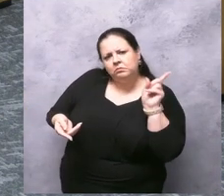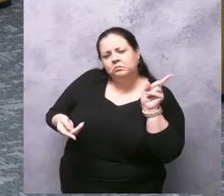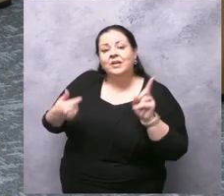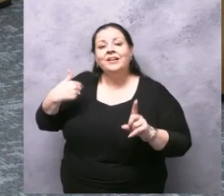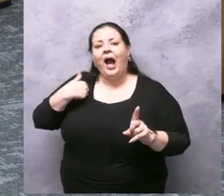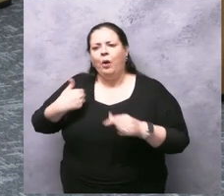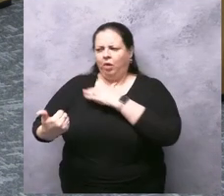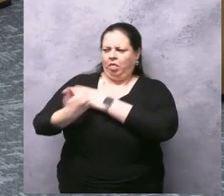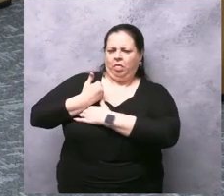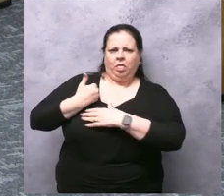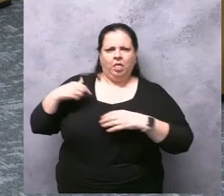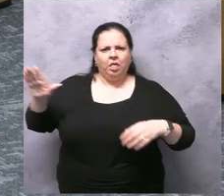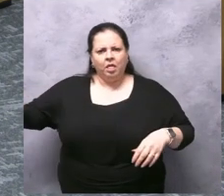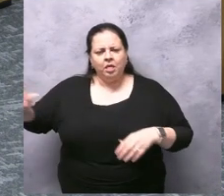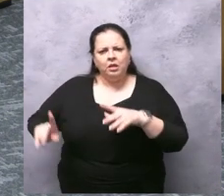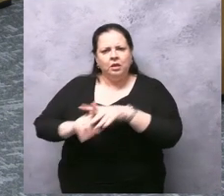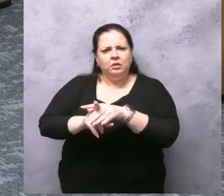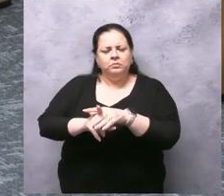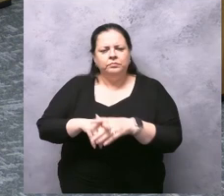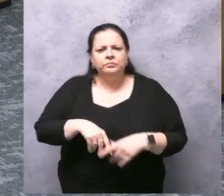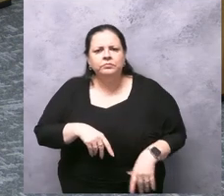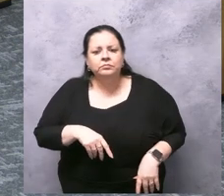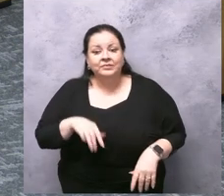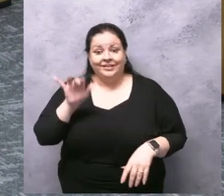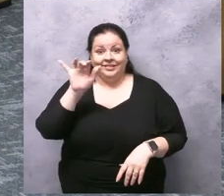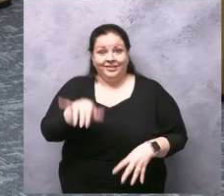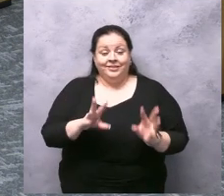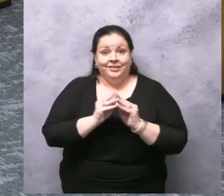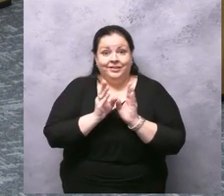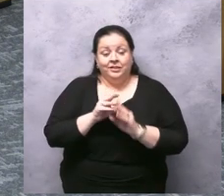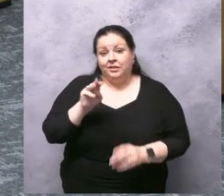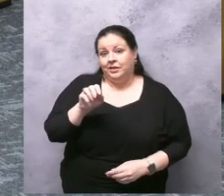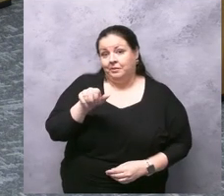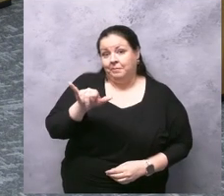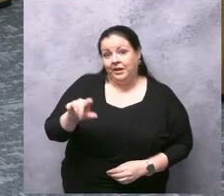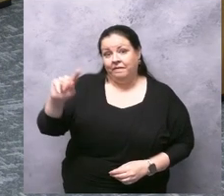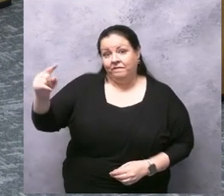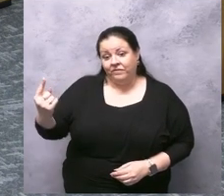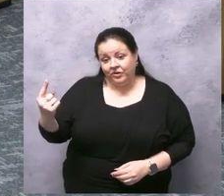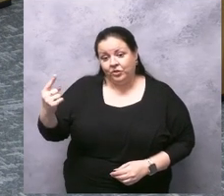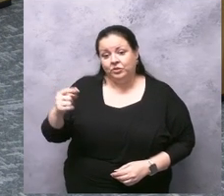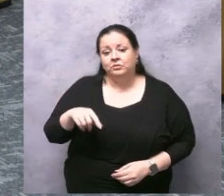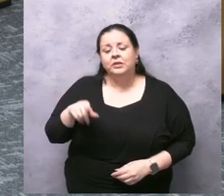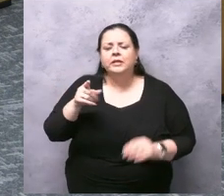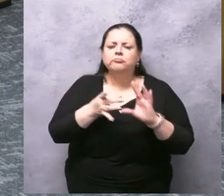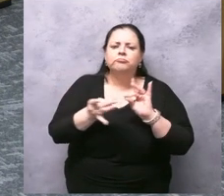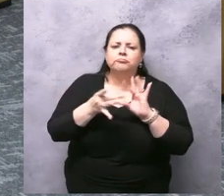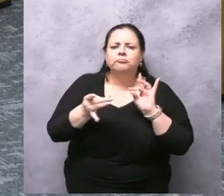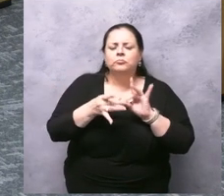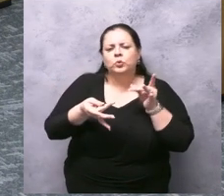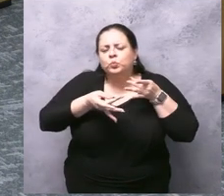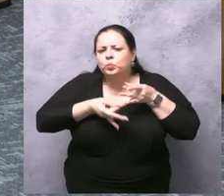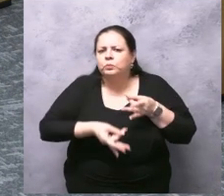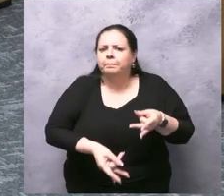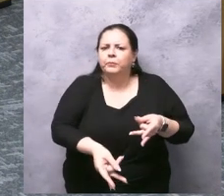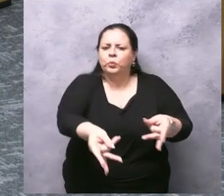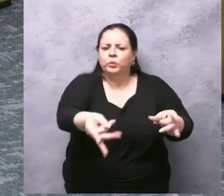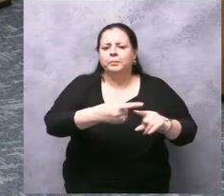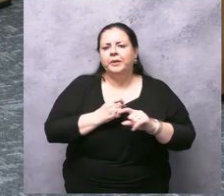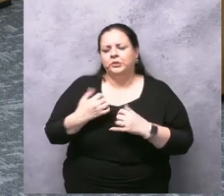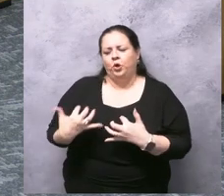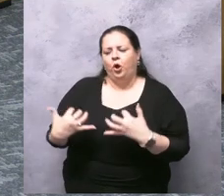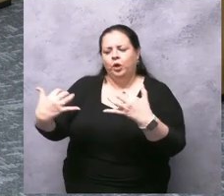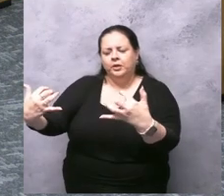was blamed for his presence. At the meeting on May 1st, Tyler Company remarked how much smoother the meeting ran because of the